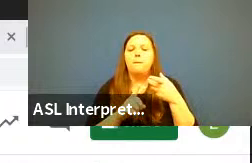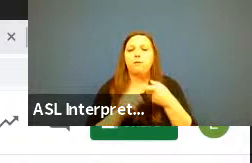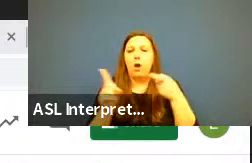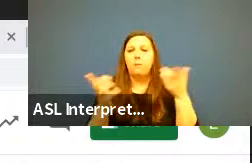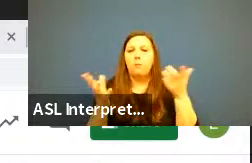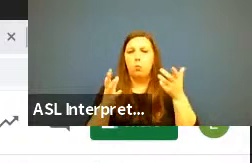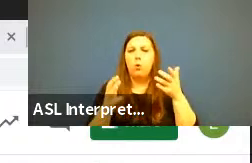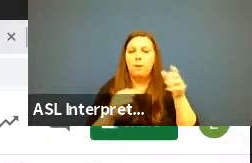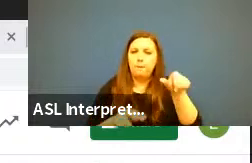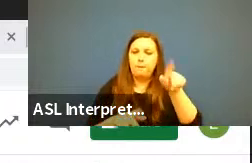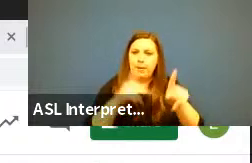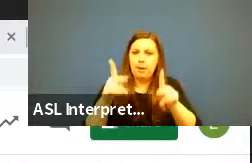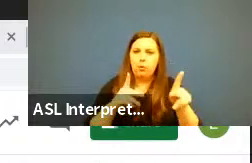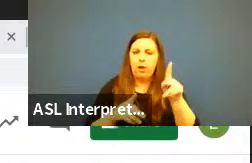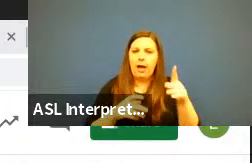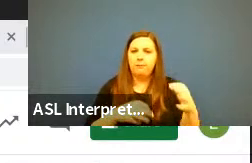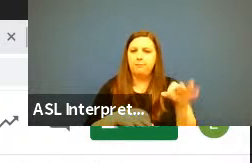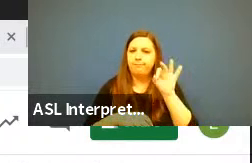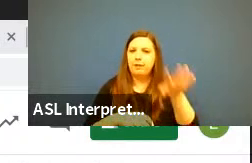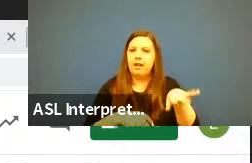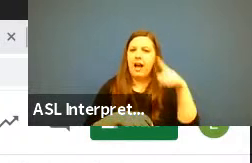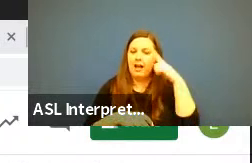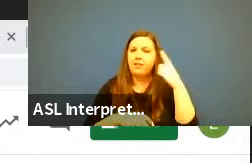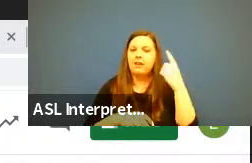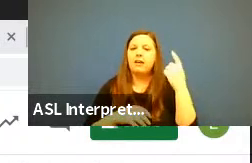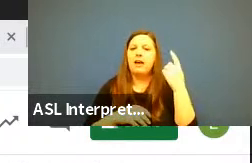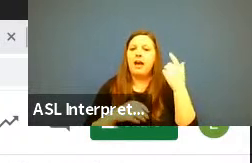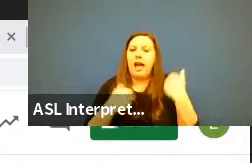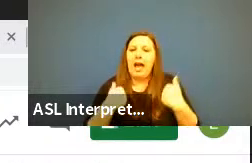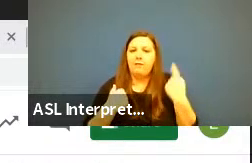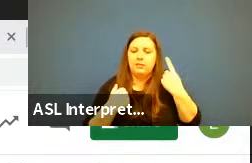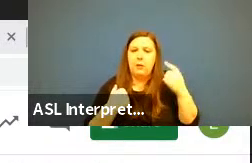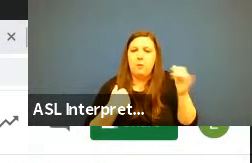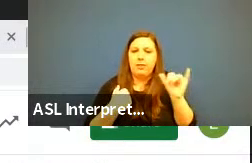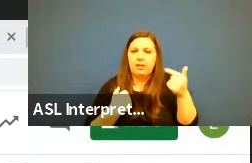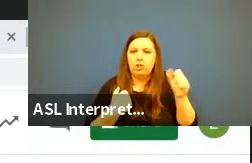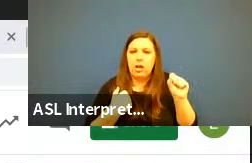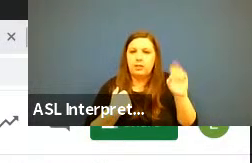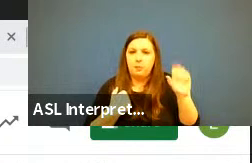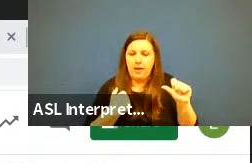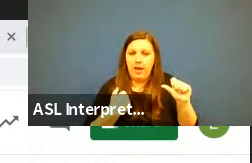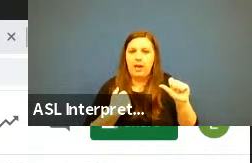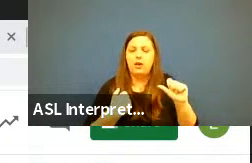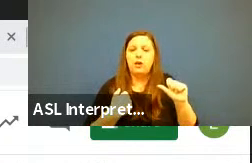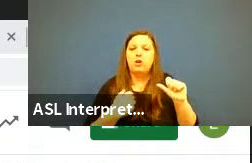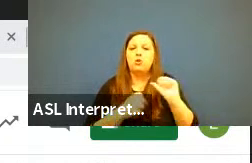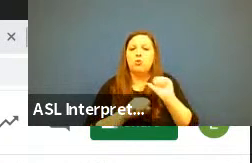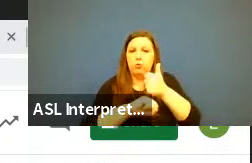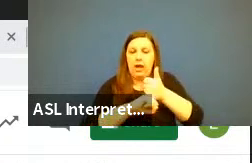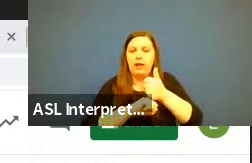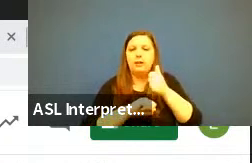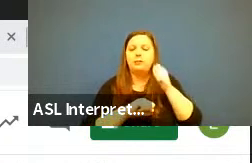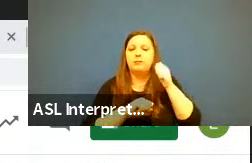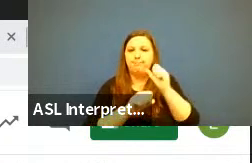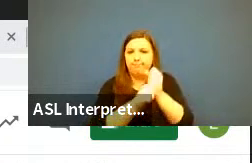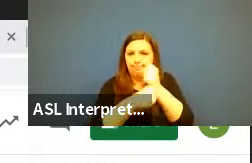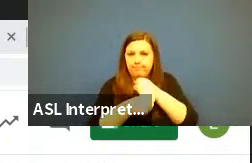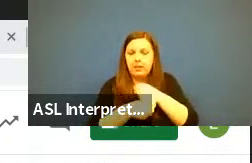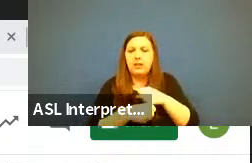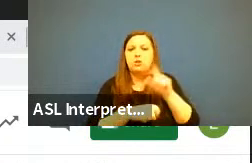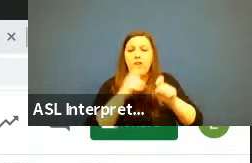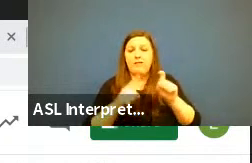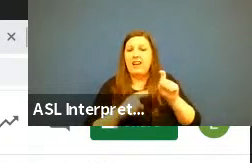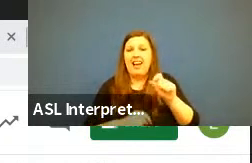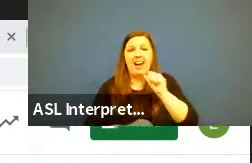GSBA help create the survey would be really helpful, because first of all, I don't think that we as a board should create